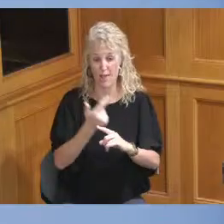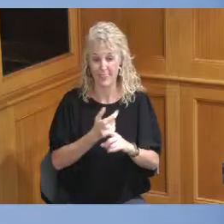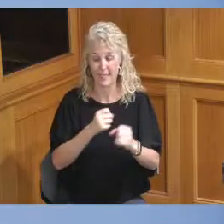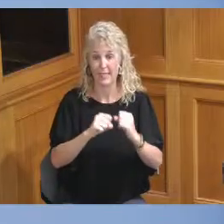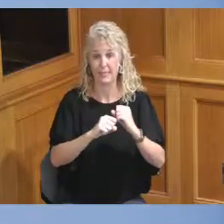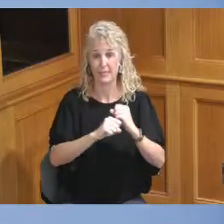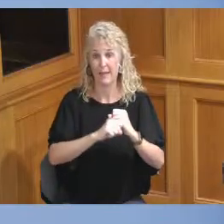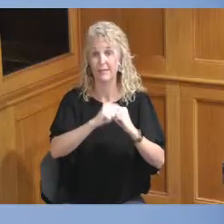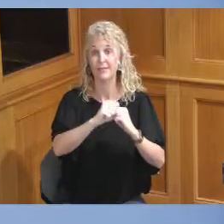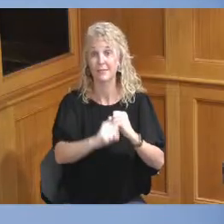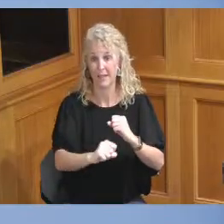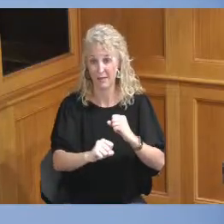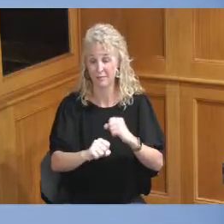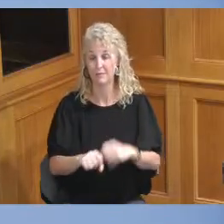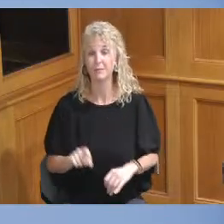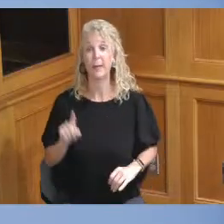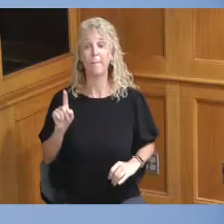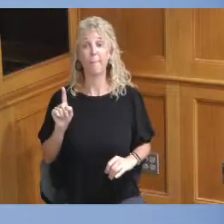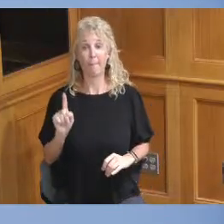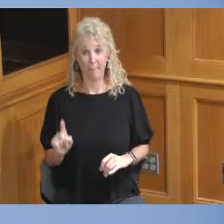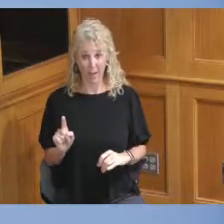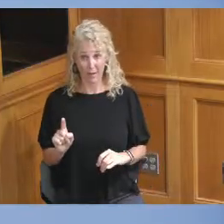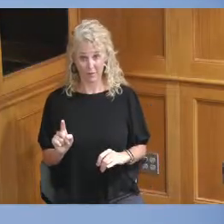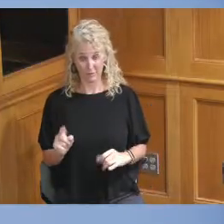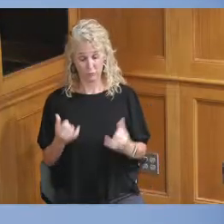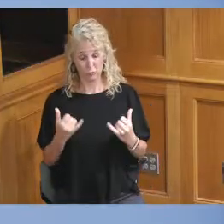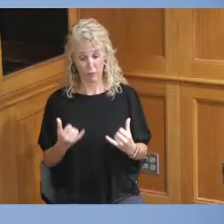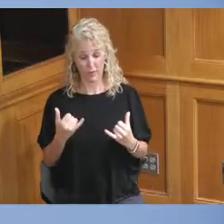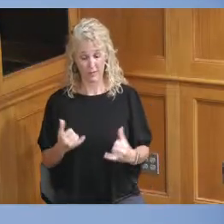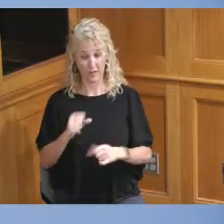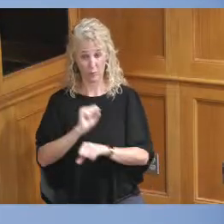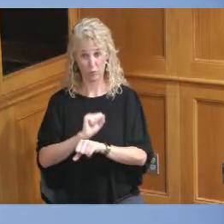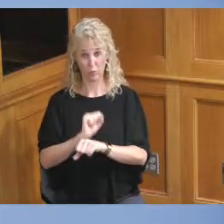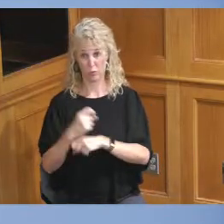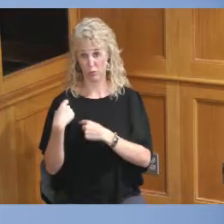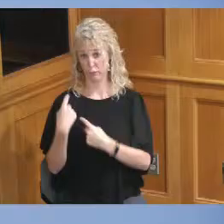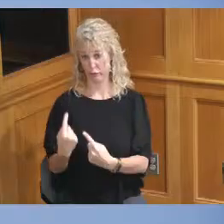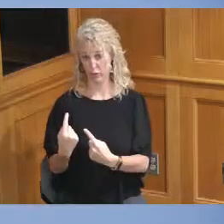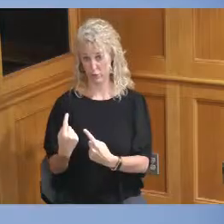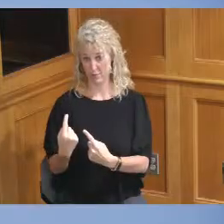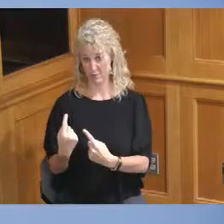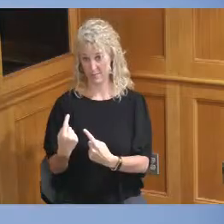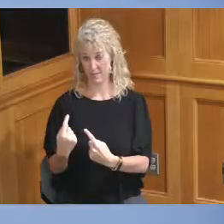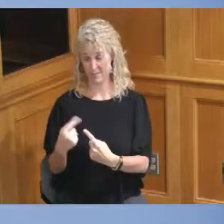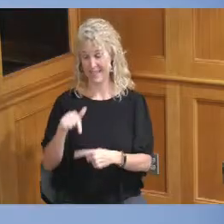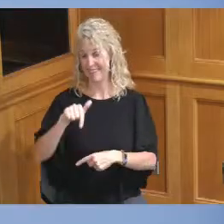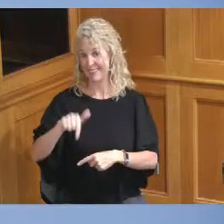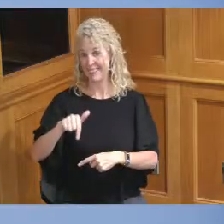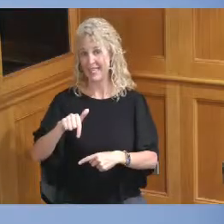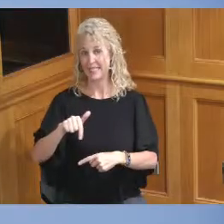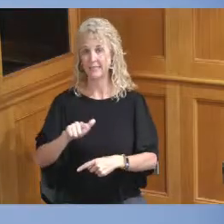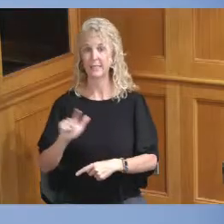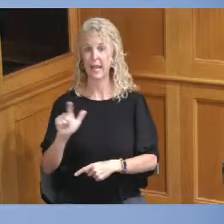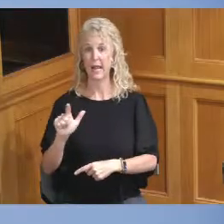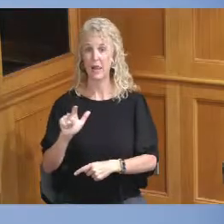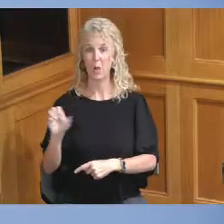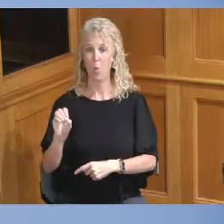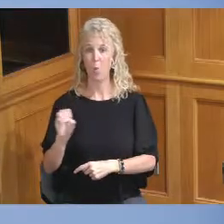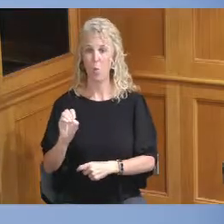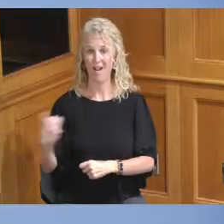years. Because of what we've been able to forge ahead with at this point, this LOI